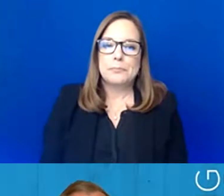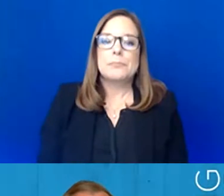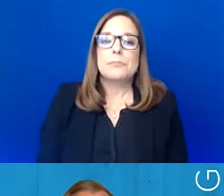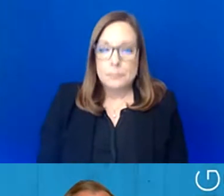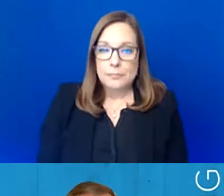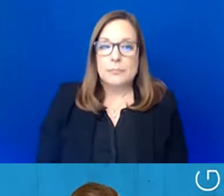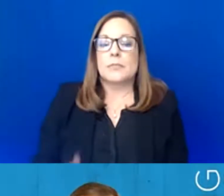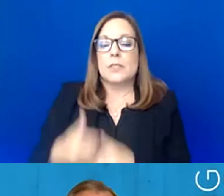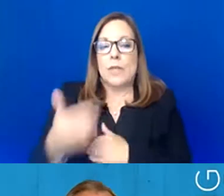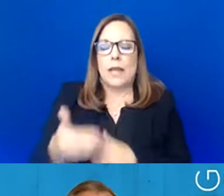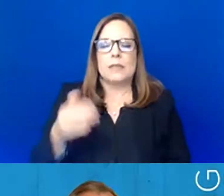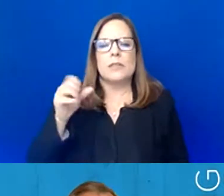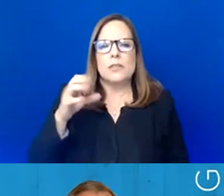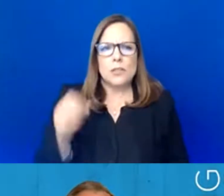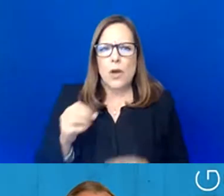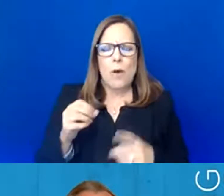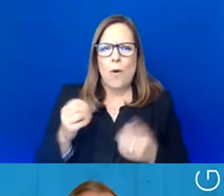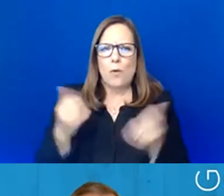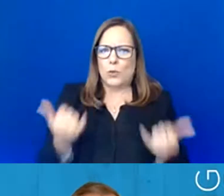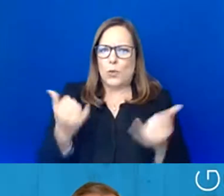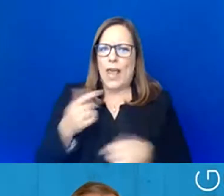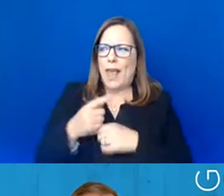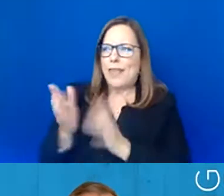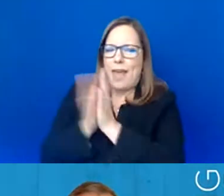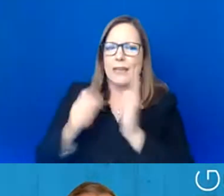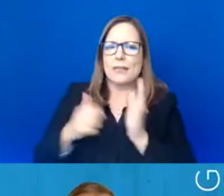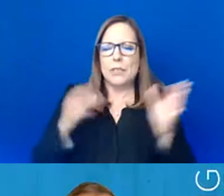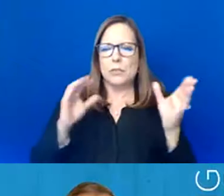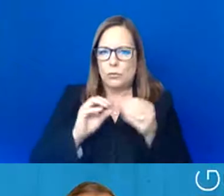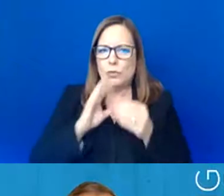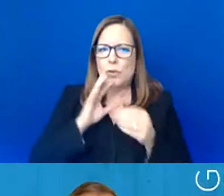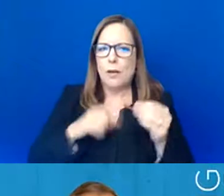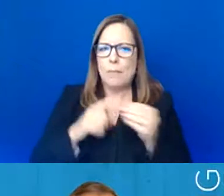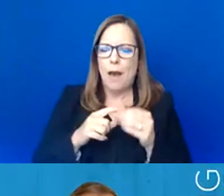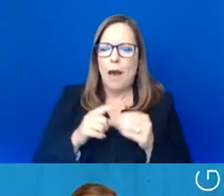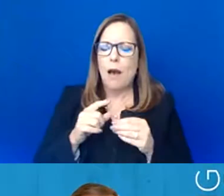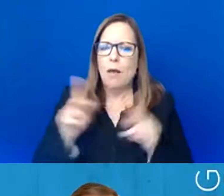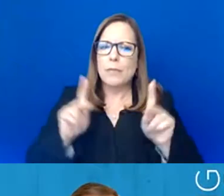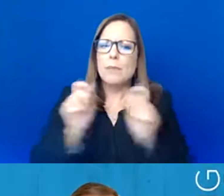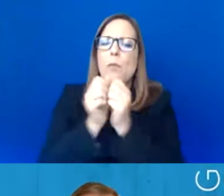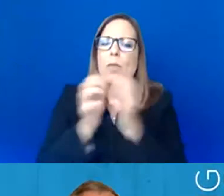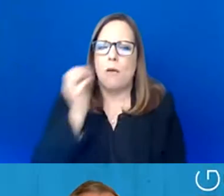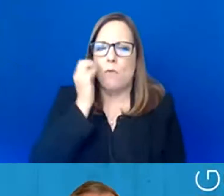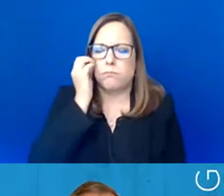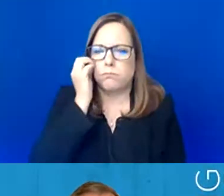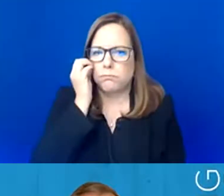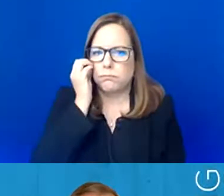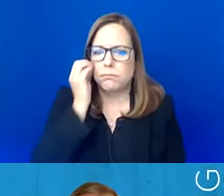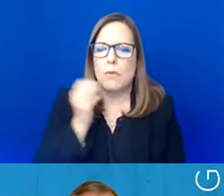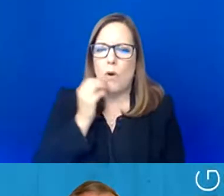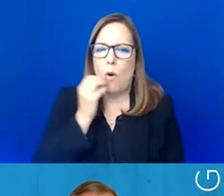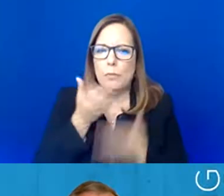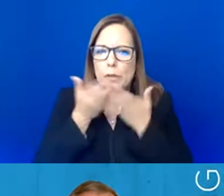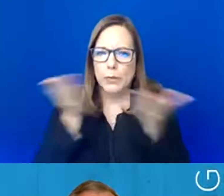So I was asked specifically to really touch on the homelessness issue because this is a growing topic, a